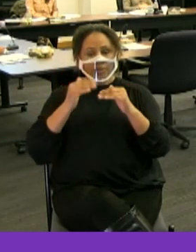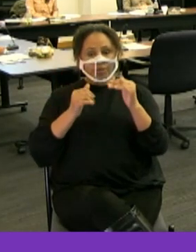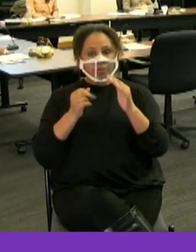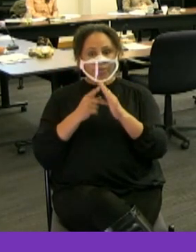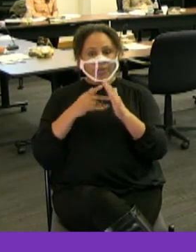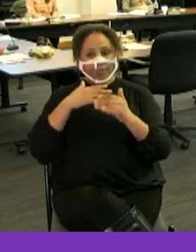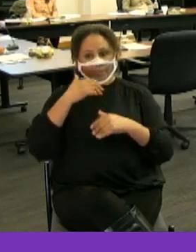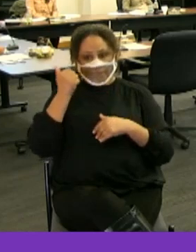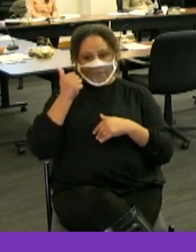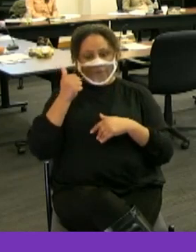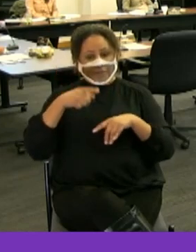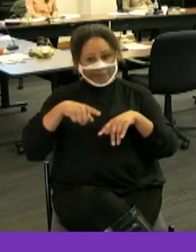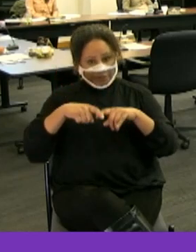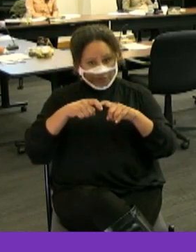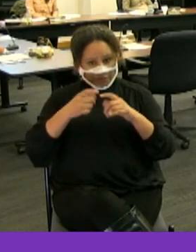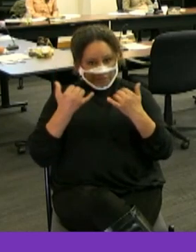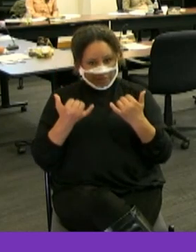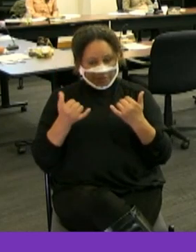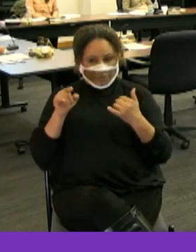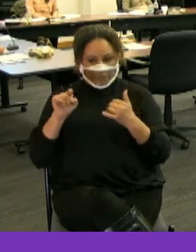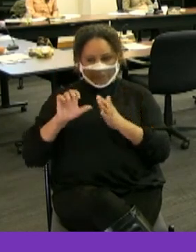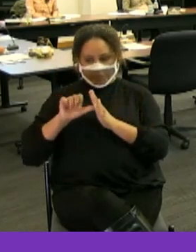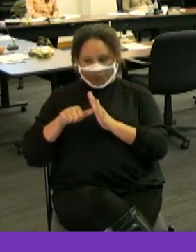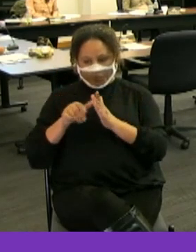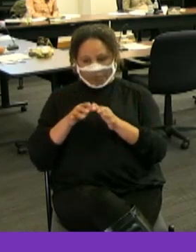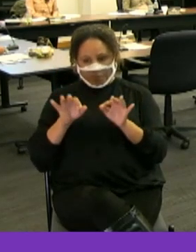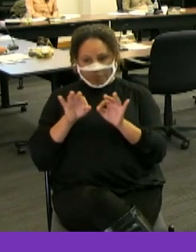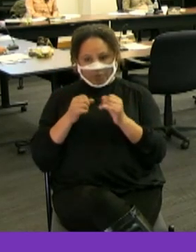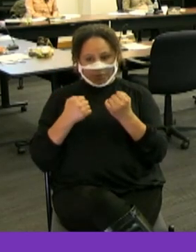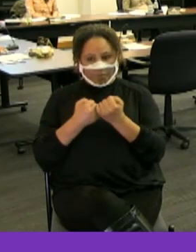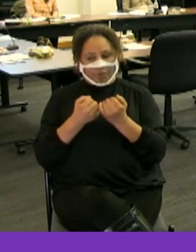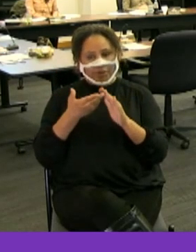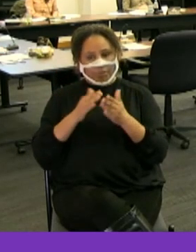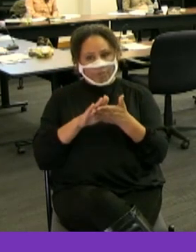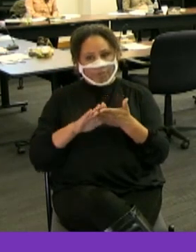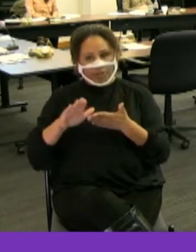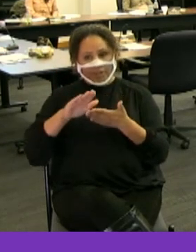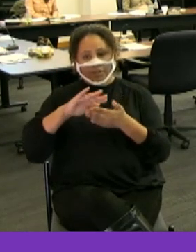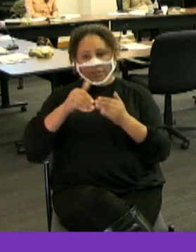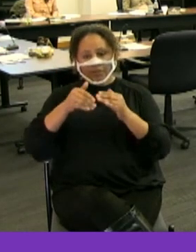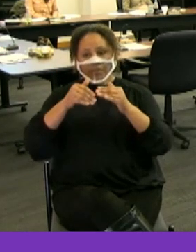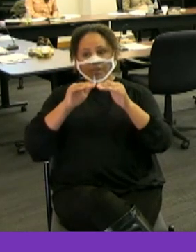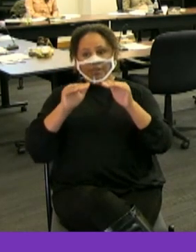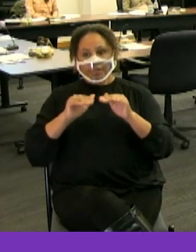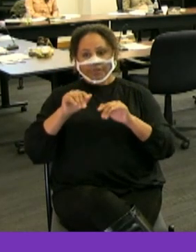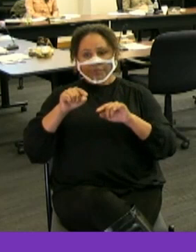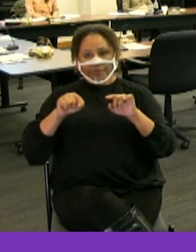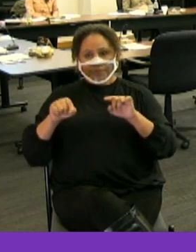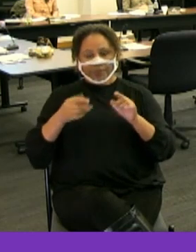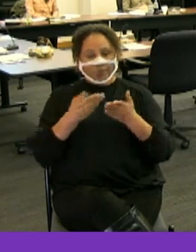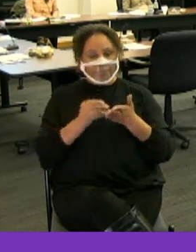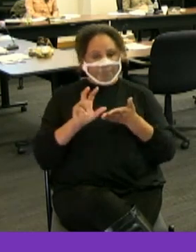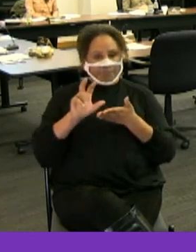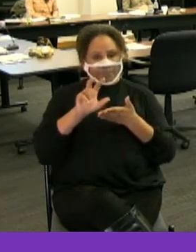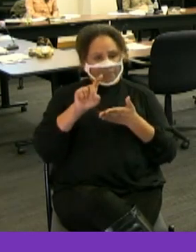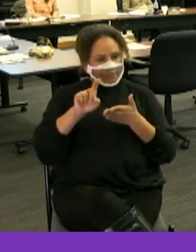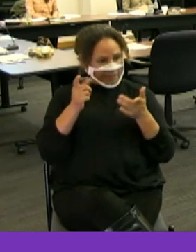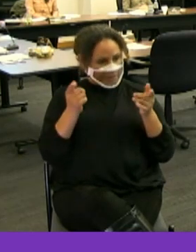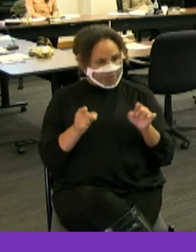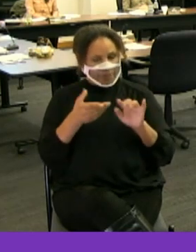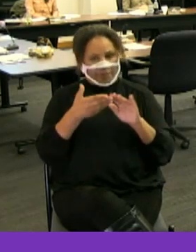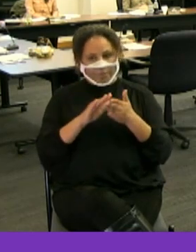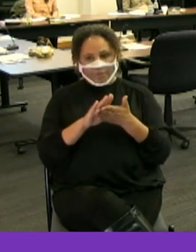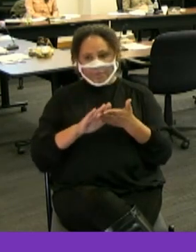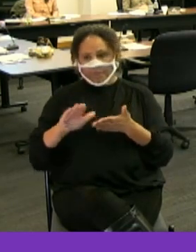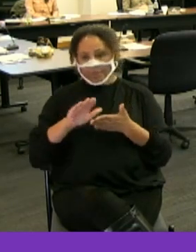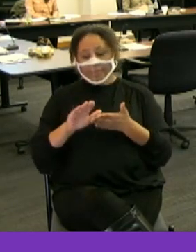stalled, Walsh stressed the importance of support for community colleges at all levels. Investments have to happen in community college, he said. The